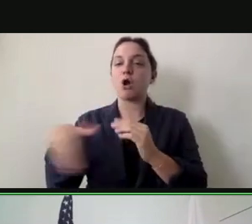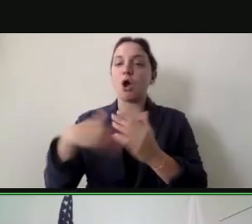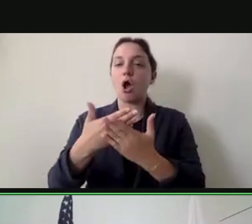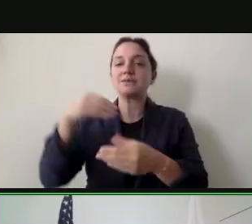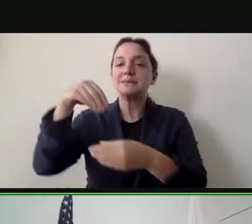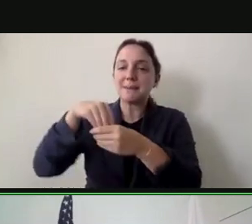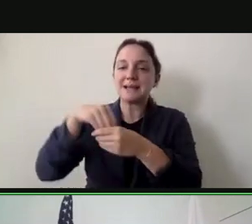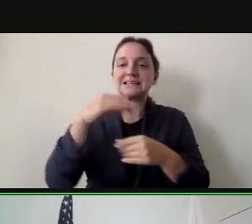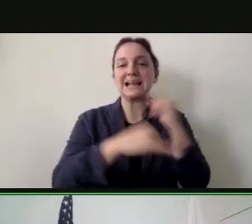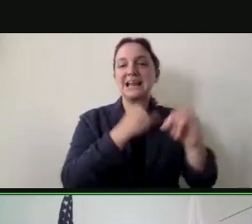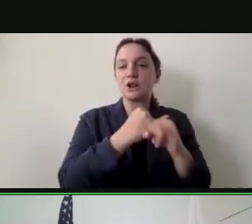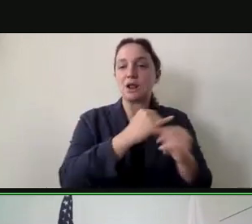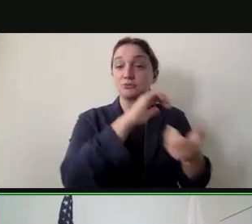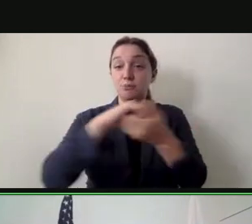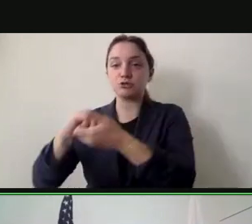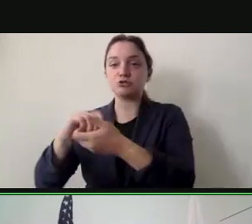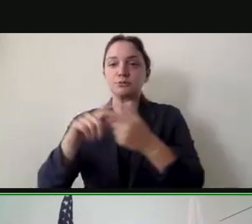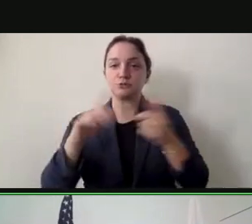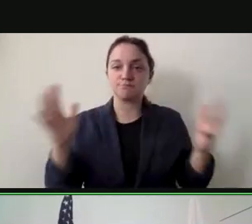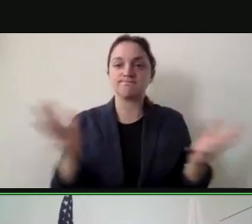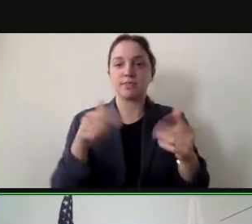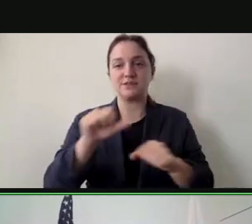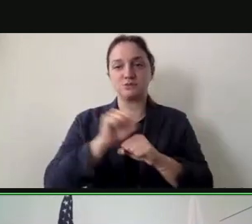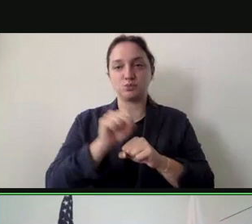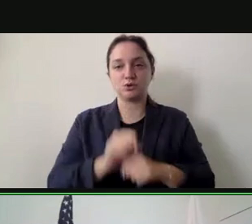the fight. Next slide.